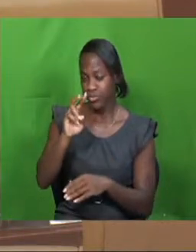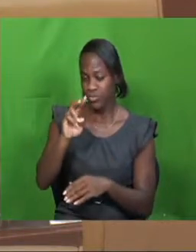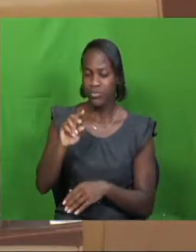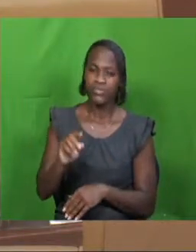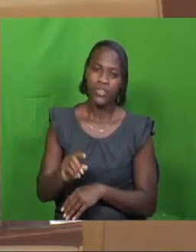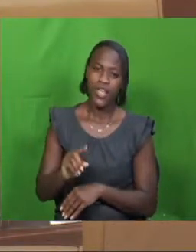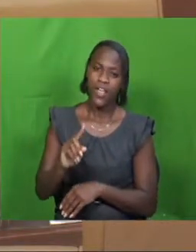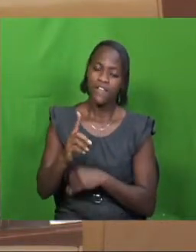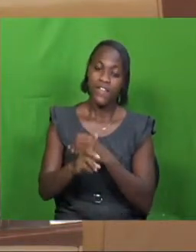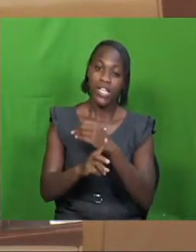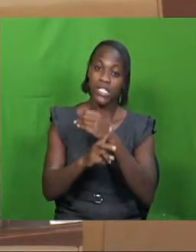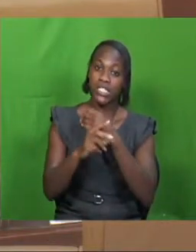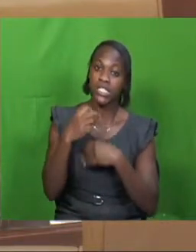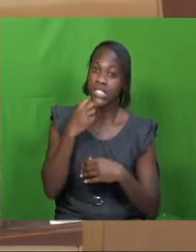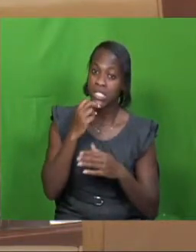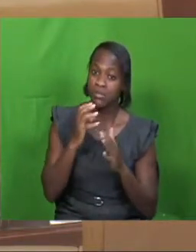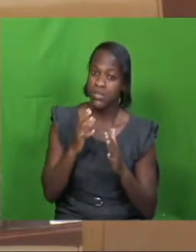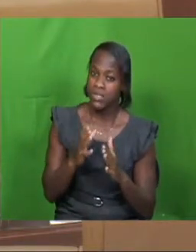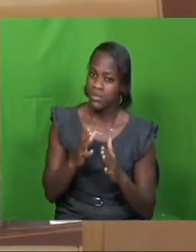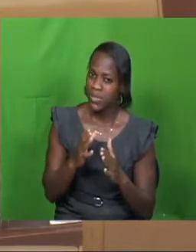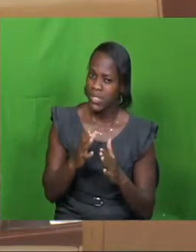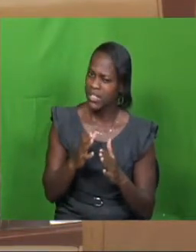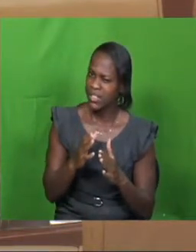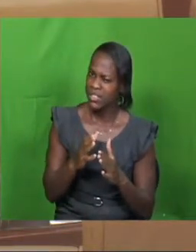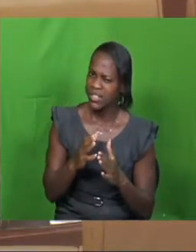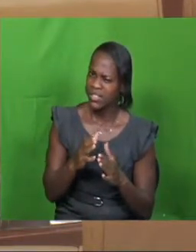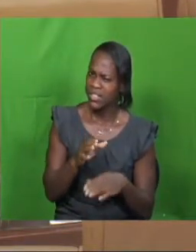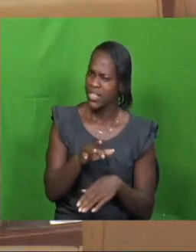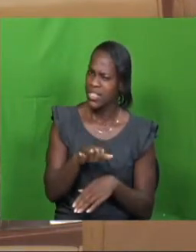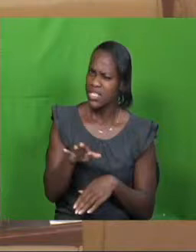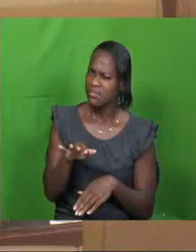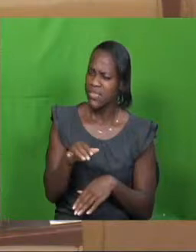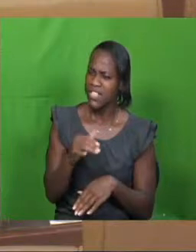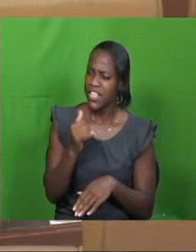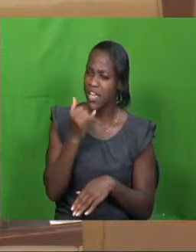Speaker, I'm not sure has been captured accurately.